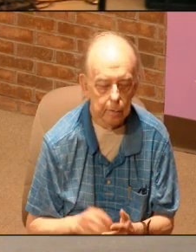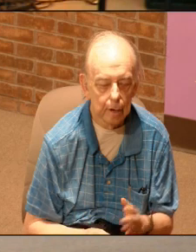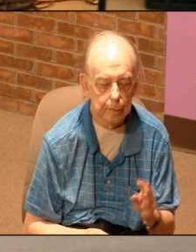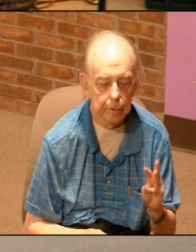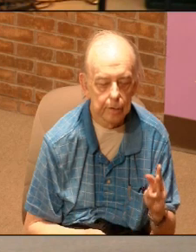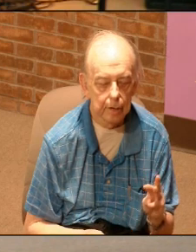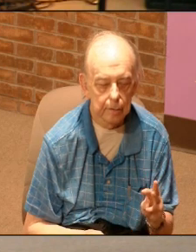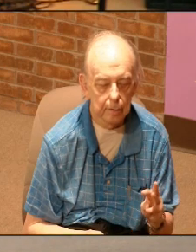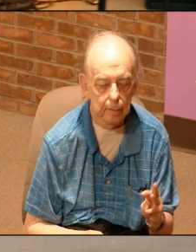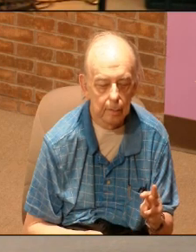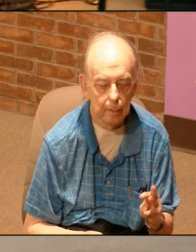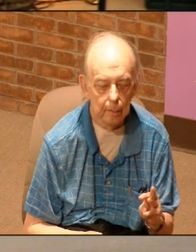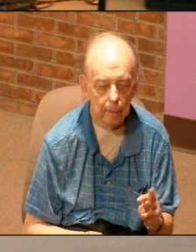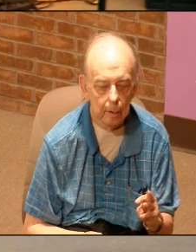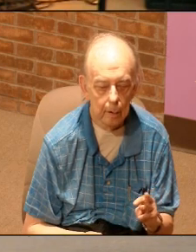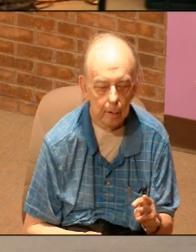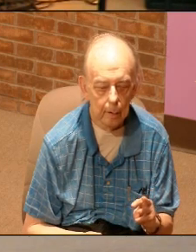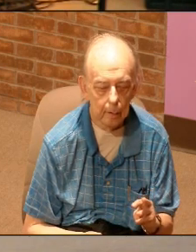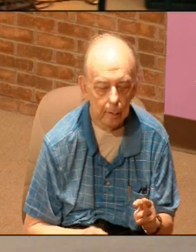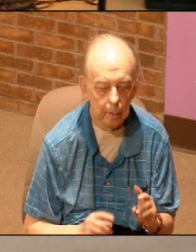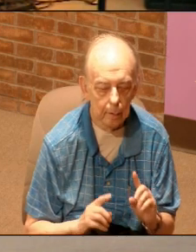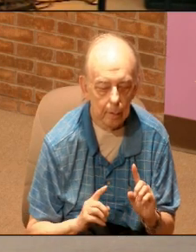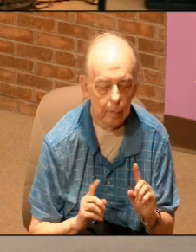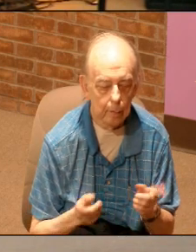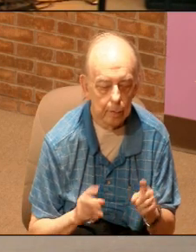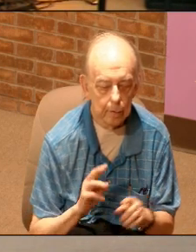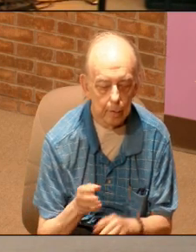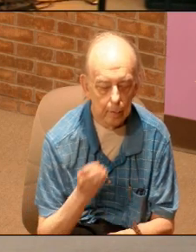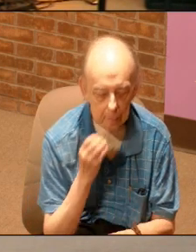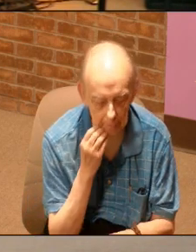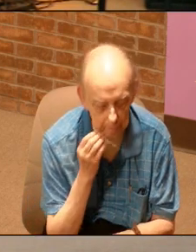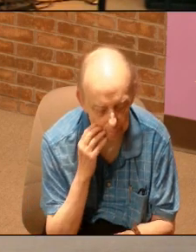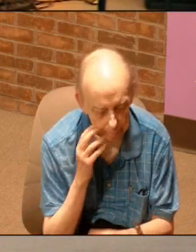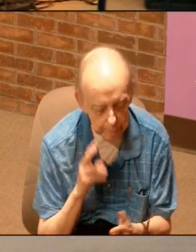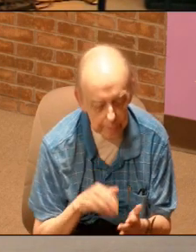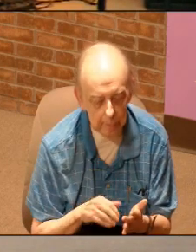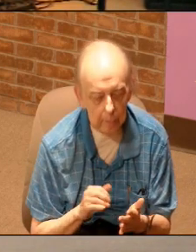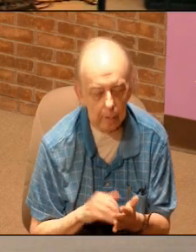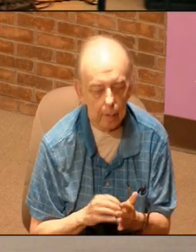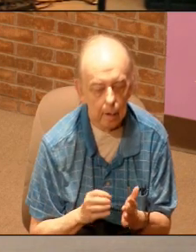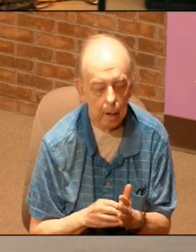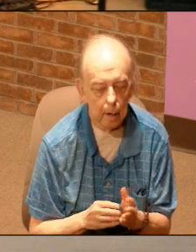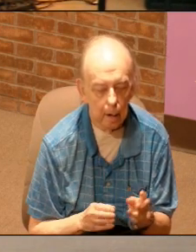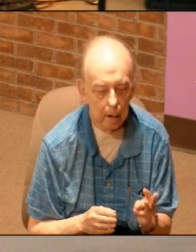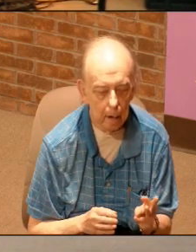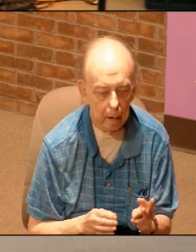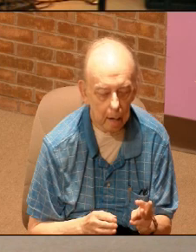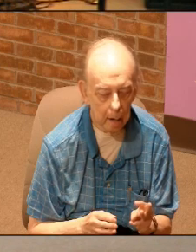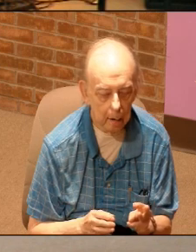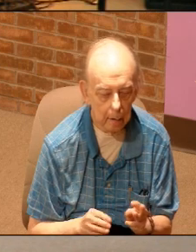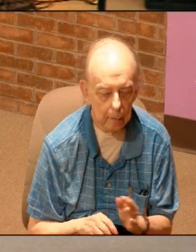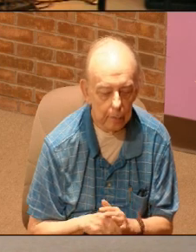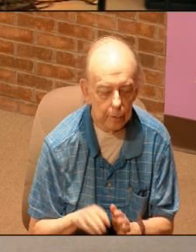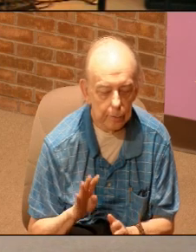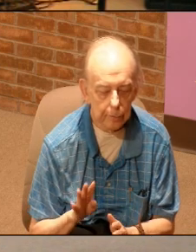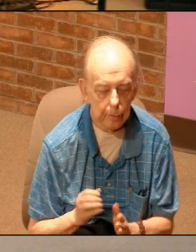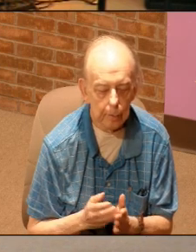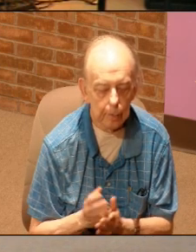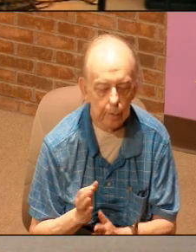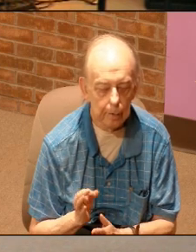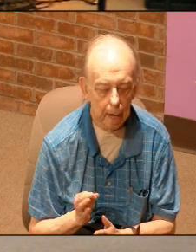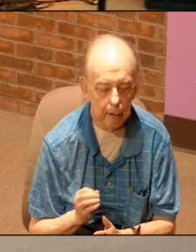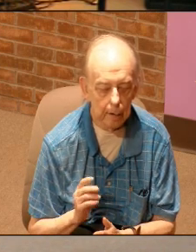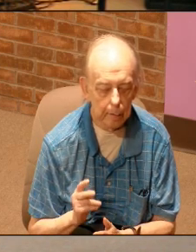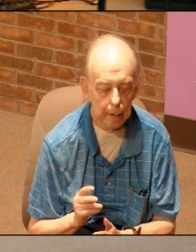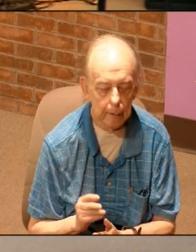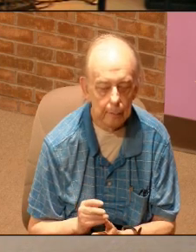6. And when you go home, read chapter 6, verses 4 through 9,